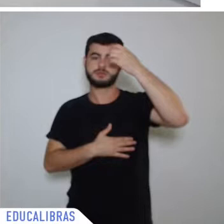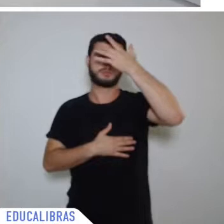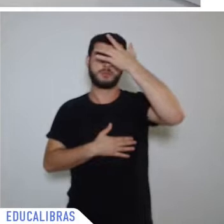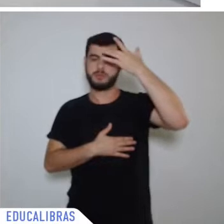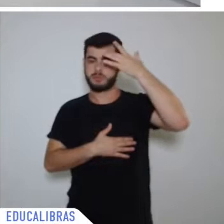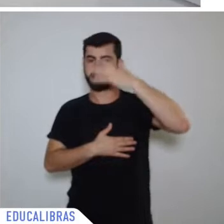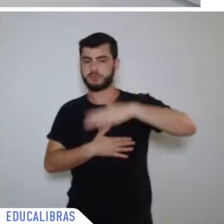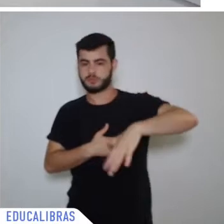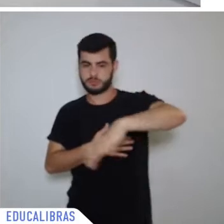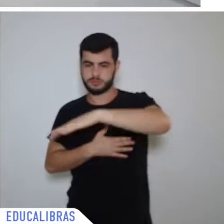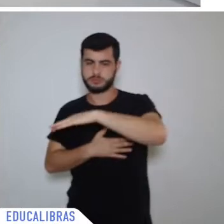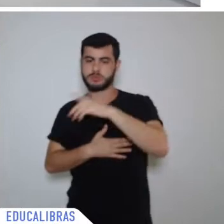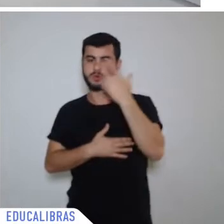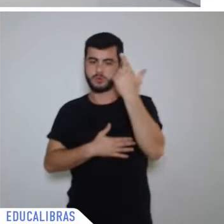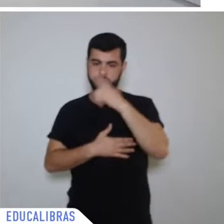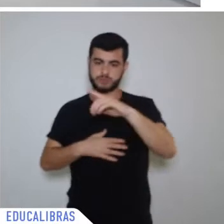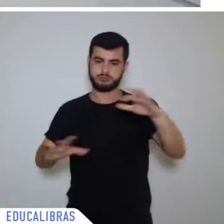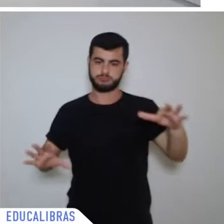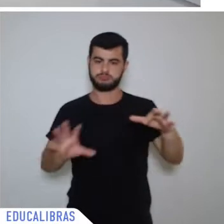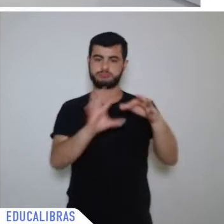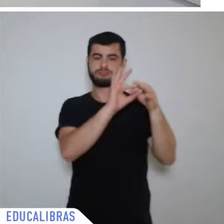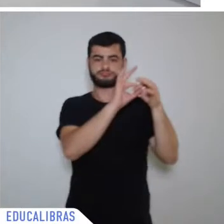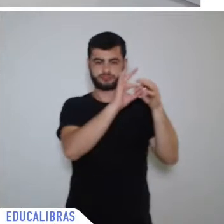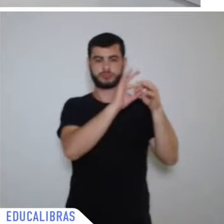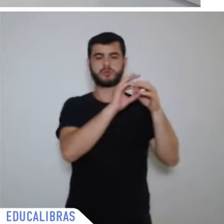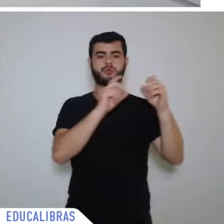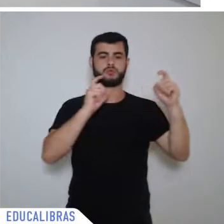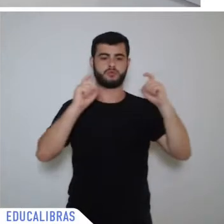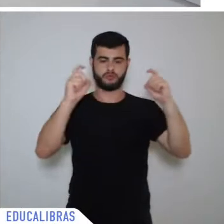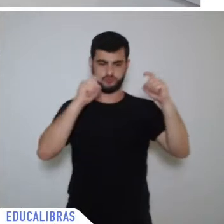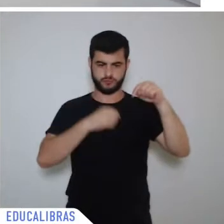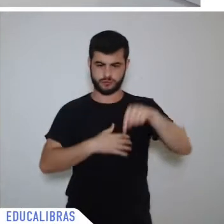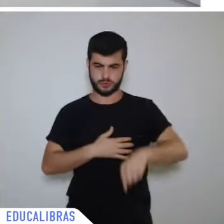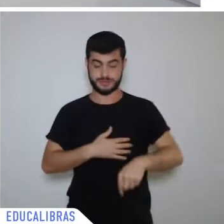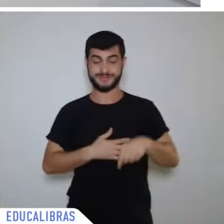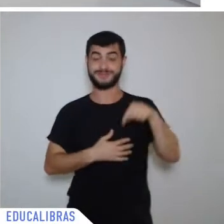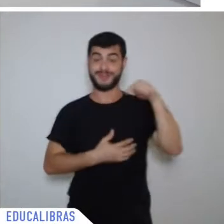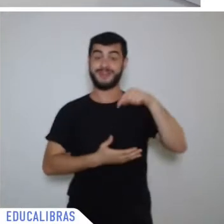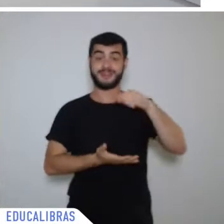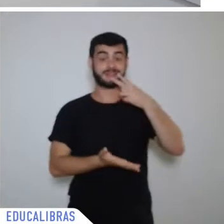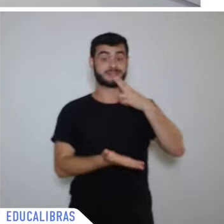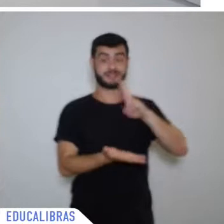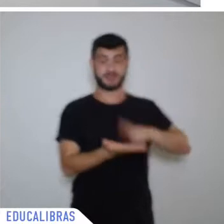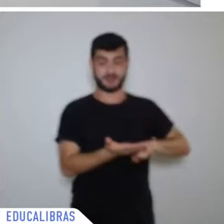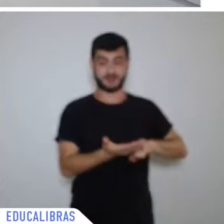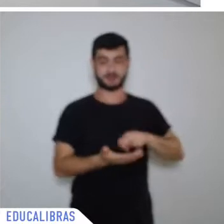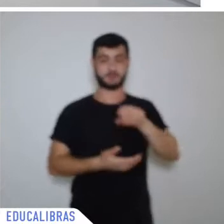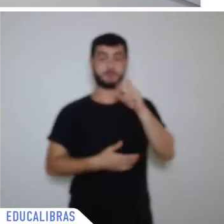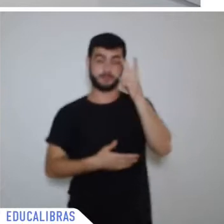as a result of the platform of action of conference.